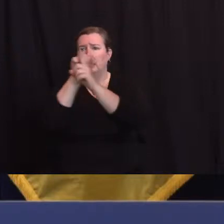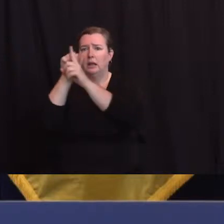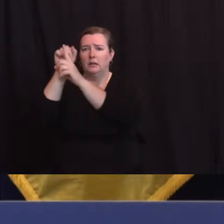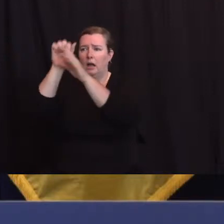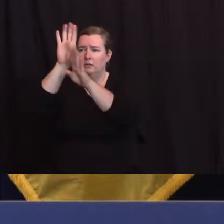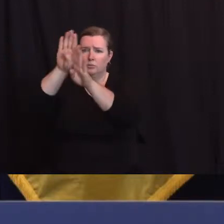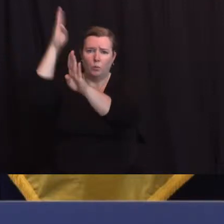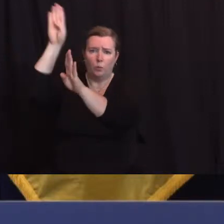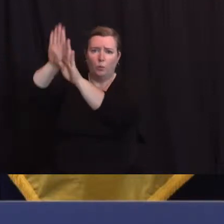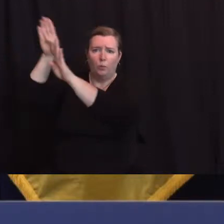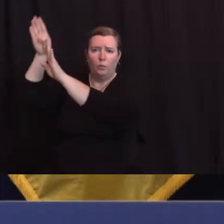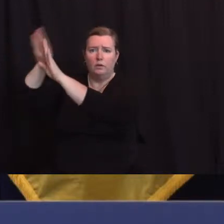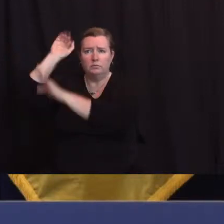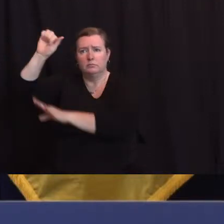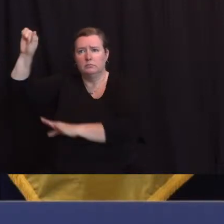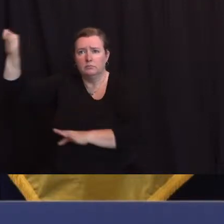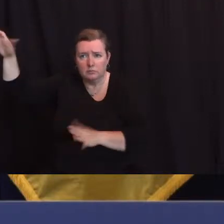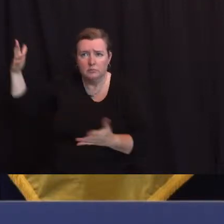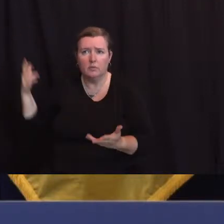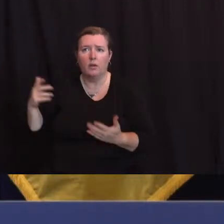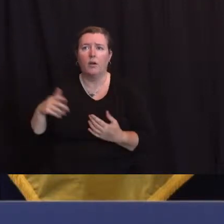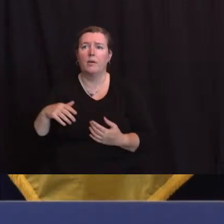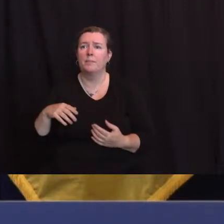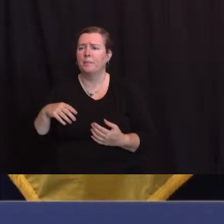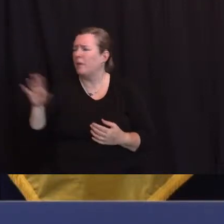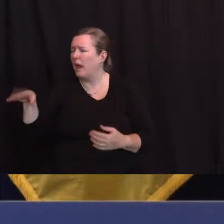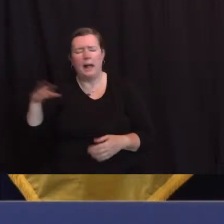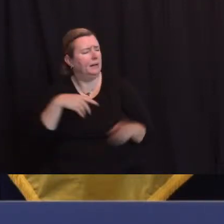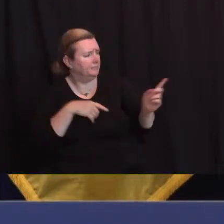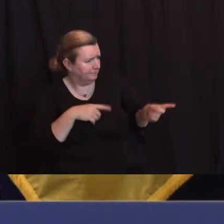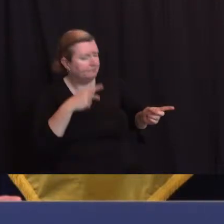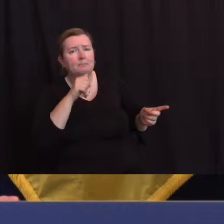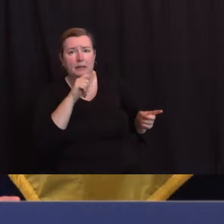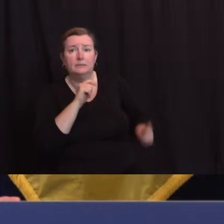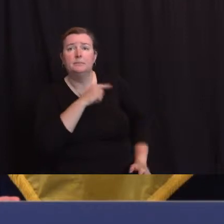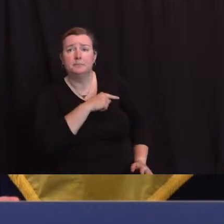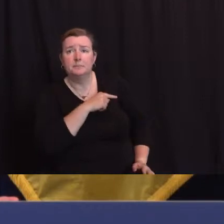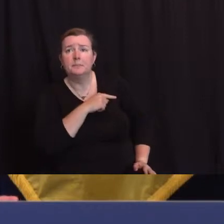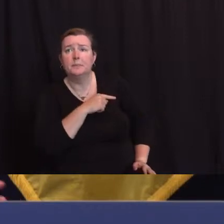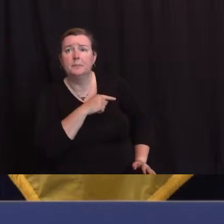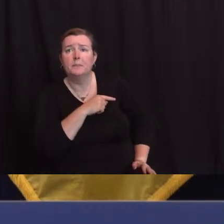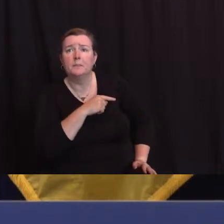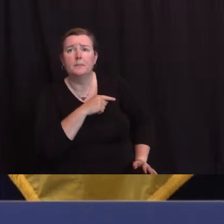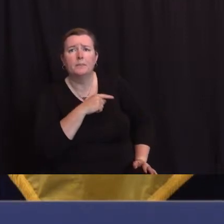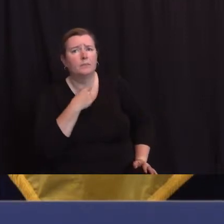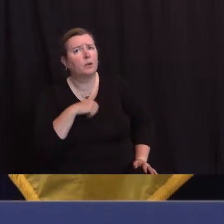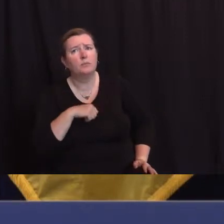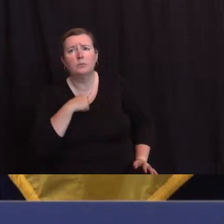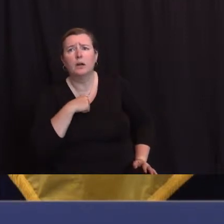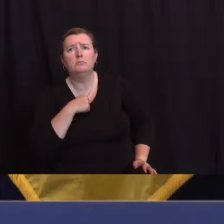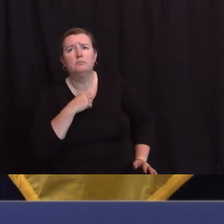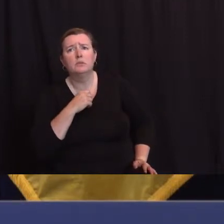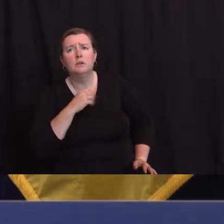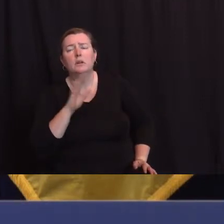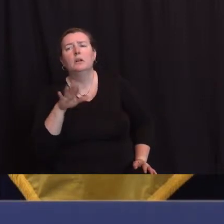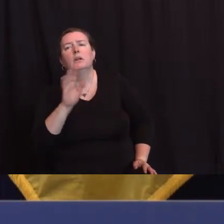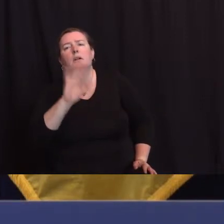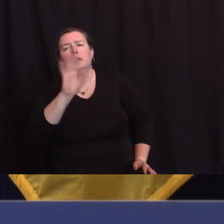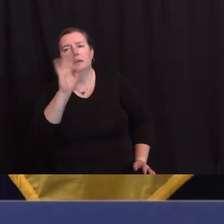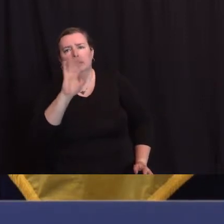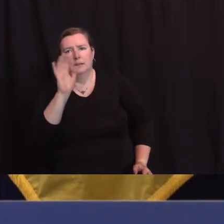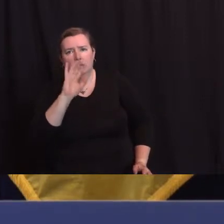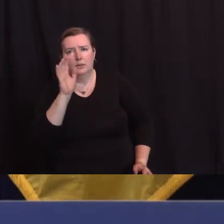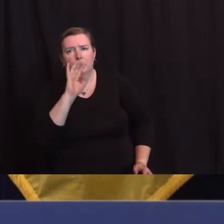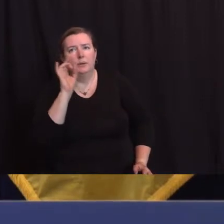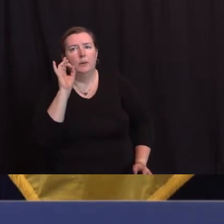to be back with you. Pat, I mentioned, first of all, I was proud. It's an awful tragedy, but